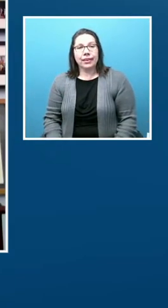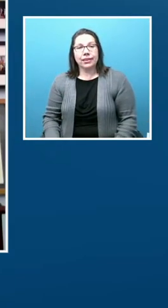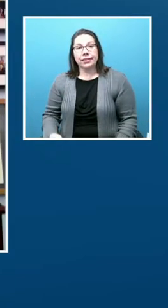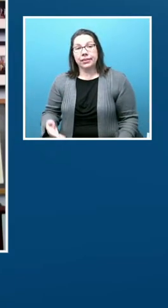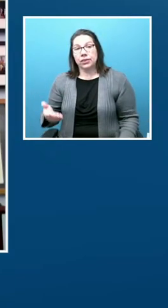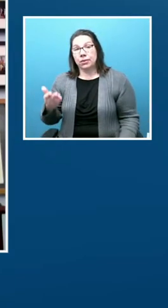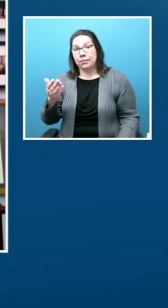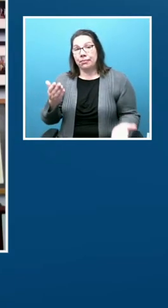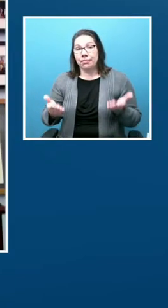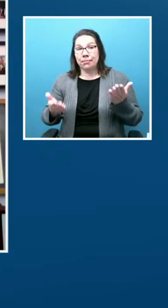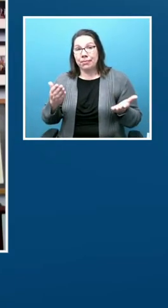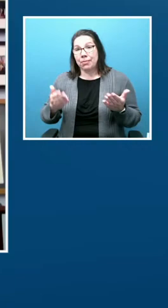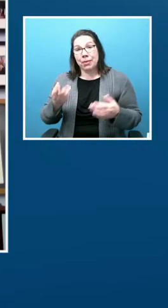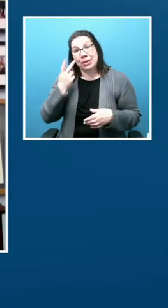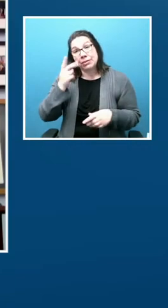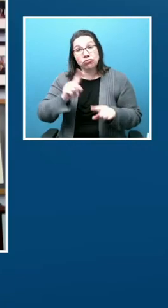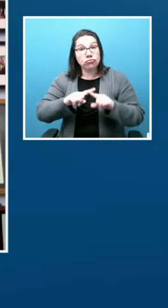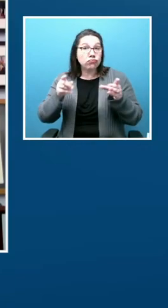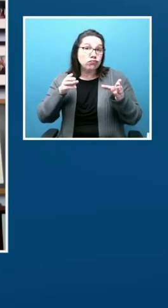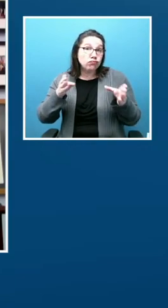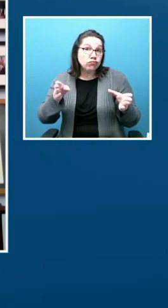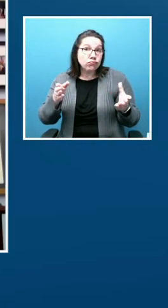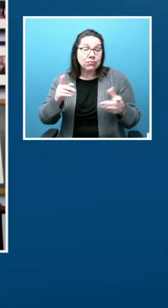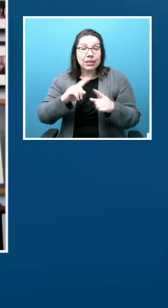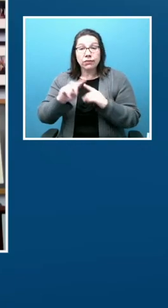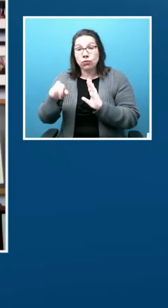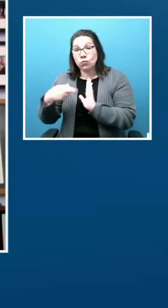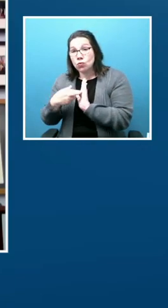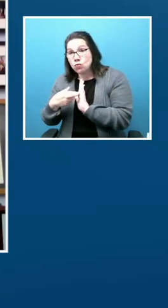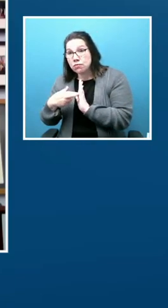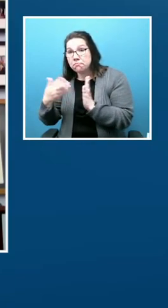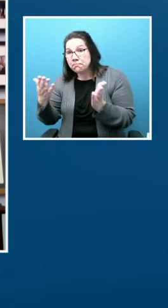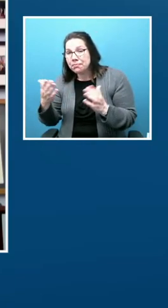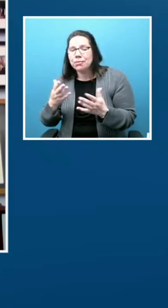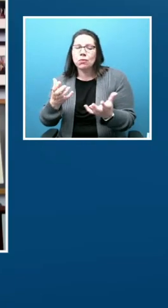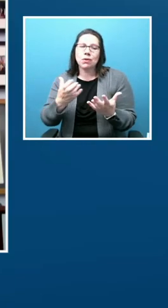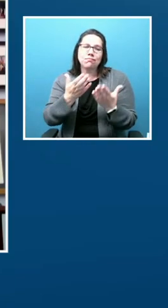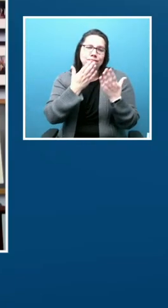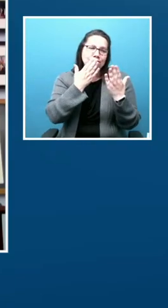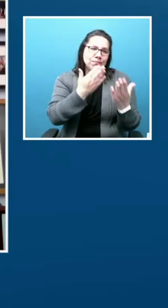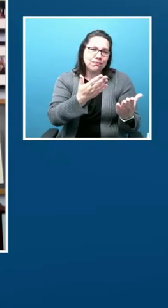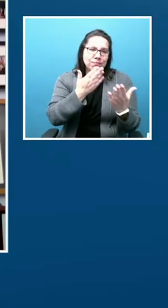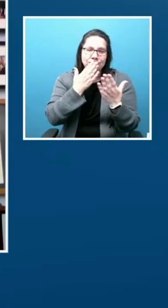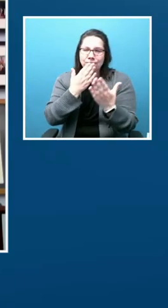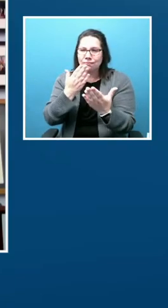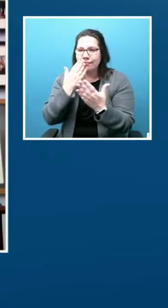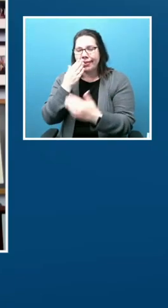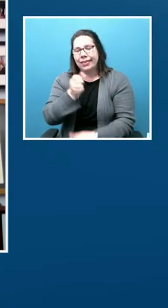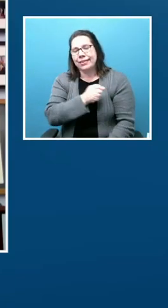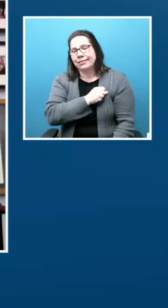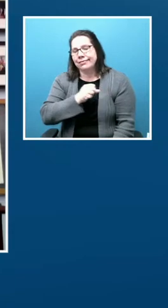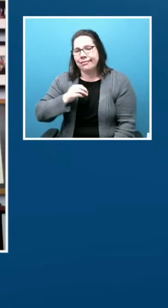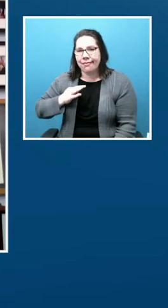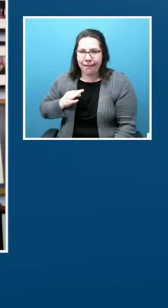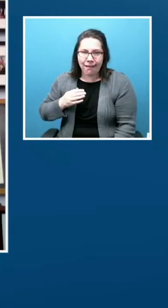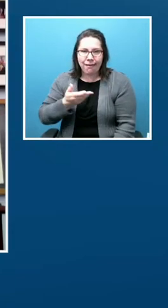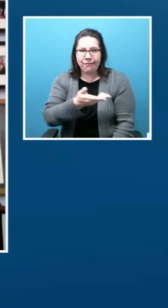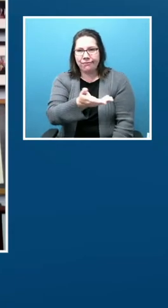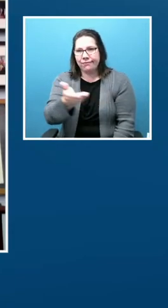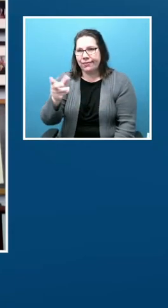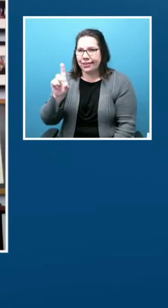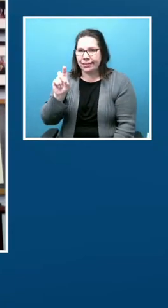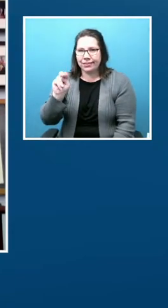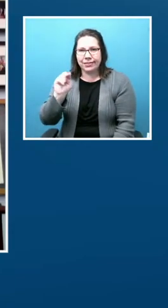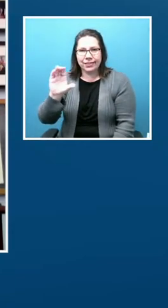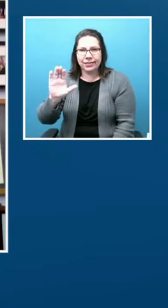will see you in a different capacity. But I just want to, first of all, thank our DNC staff for the work that they